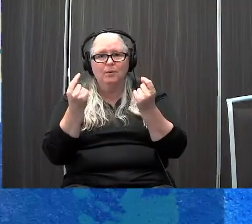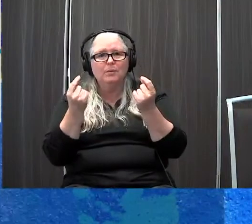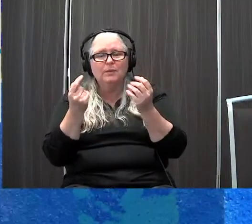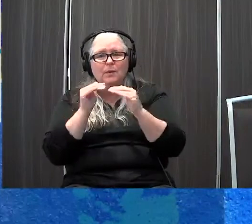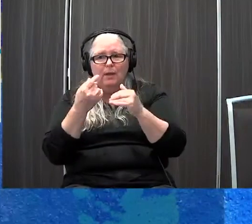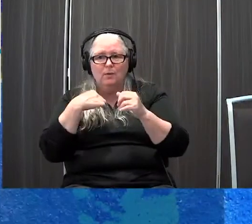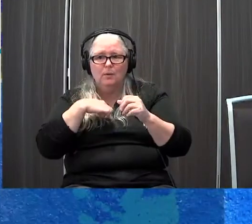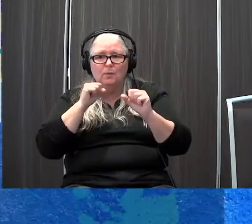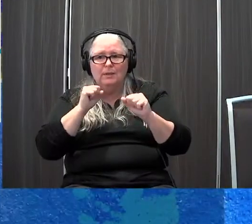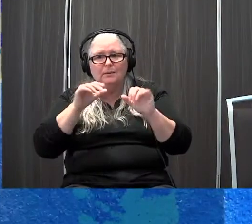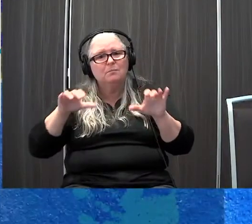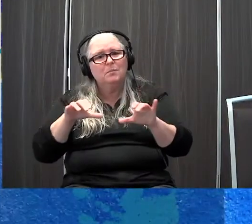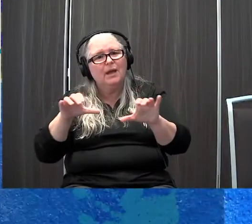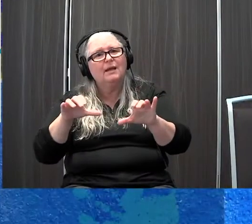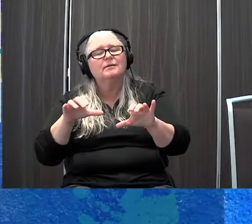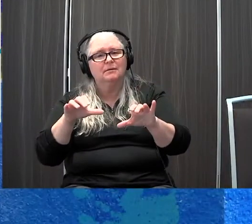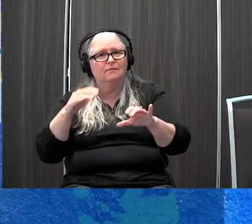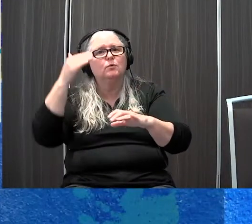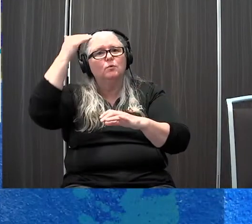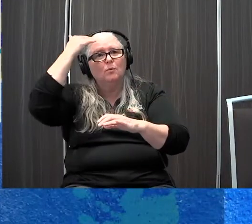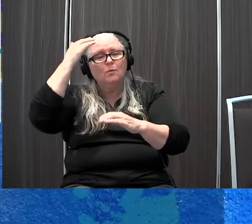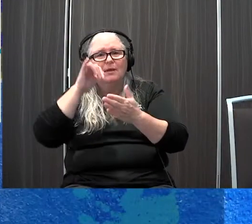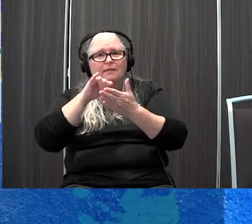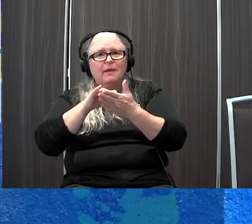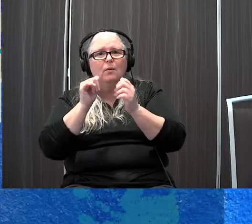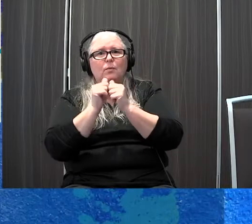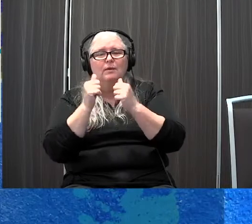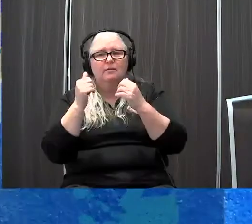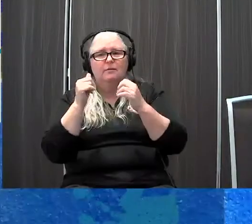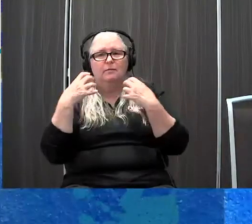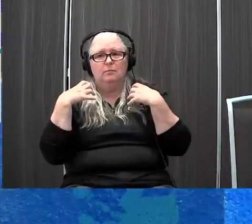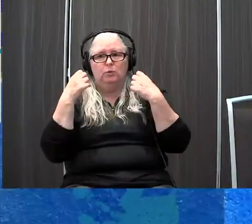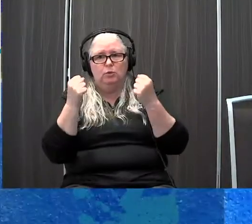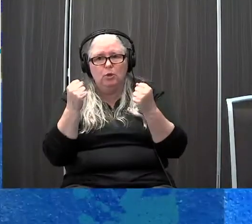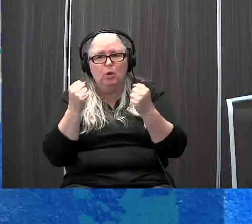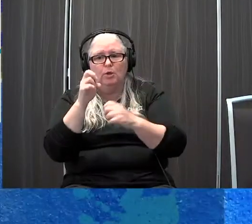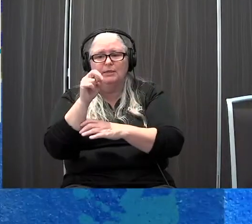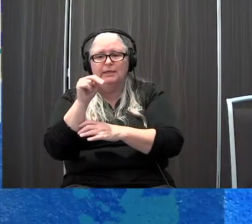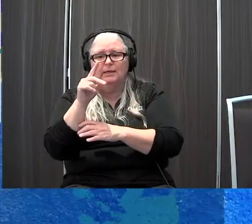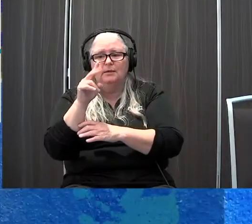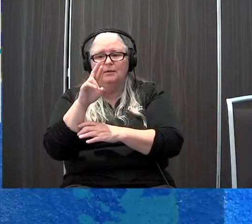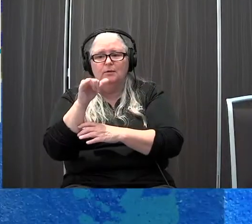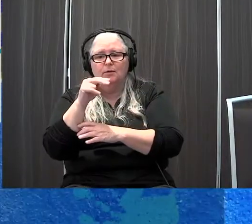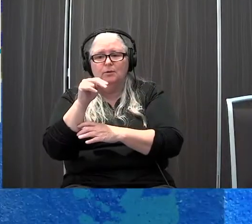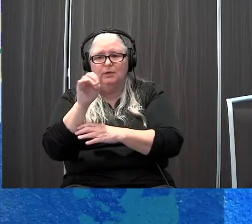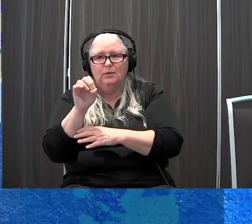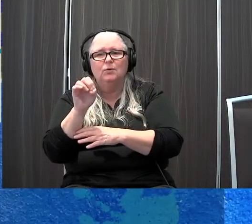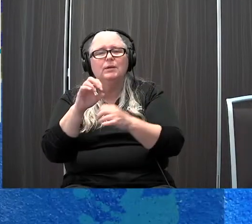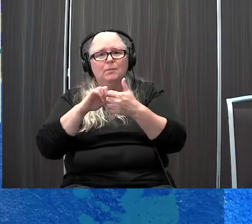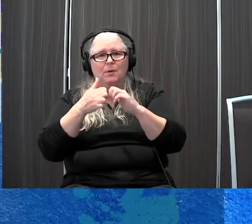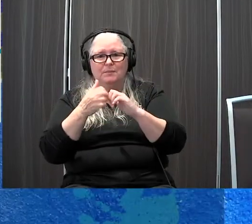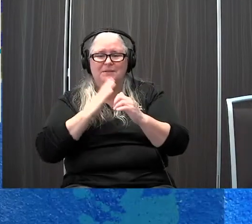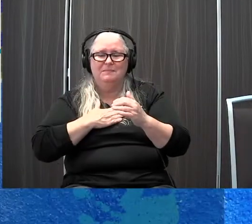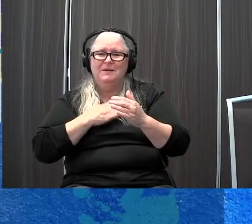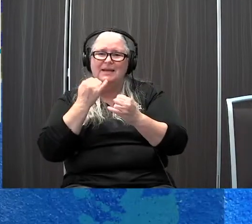all that in terms of our care for people with charge with endocrine issues? And this is my last slide just to